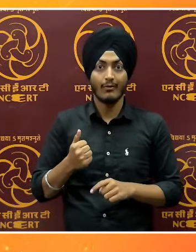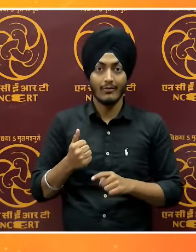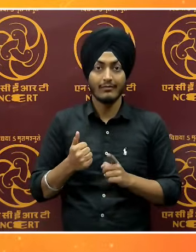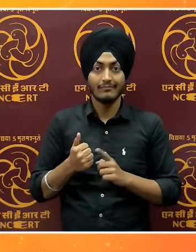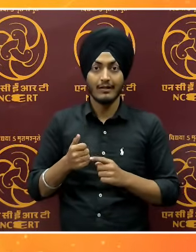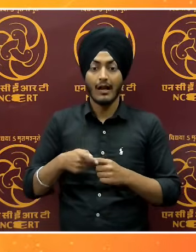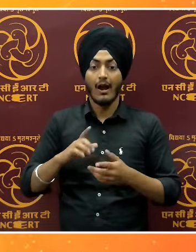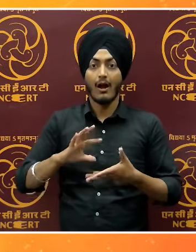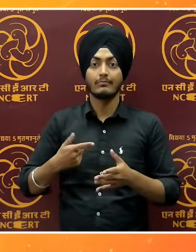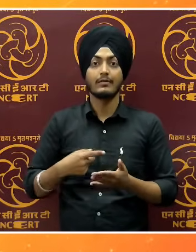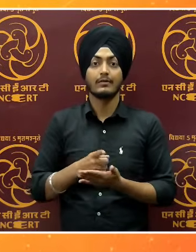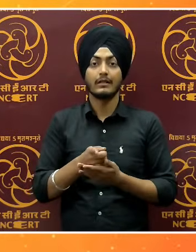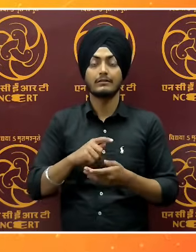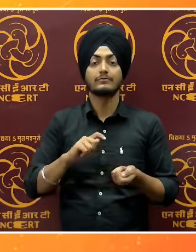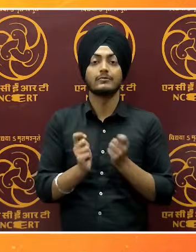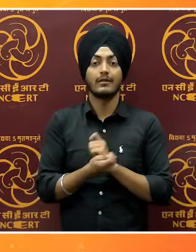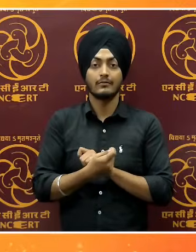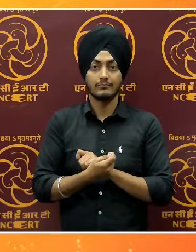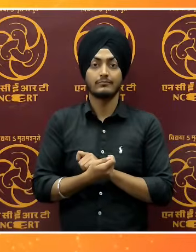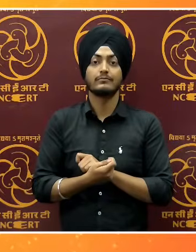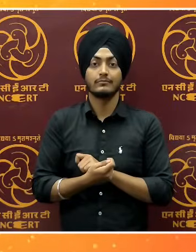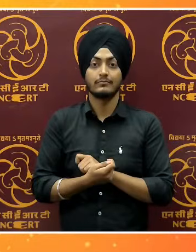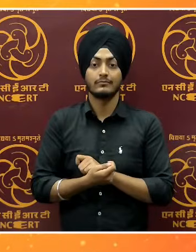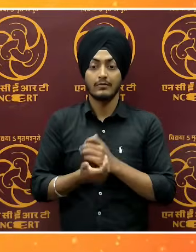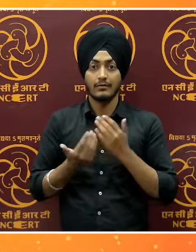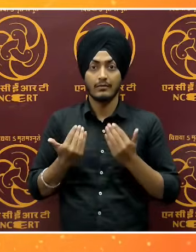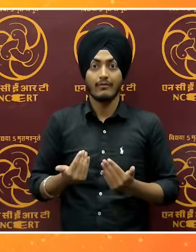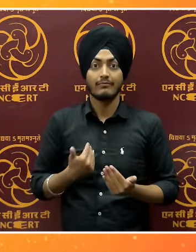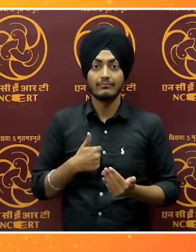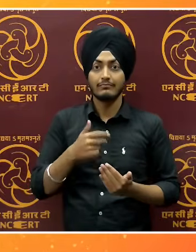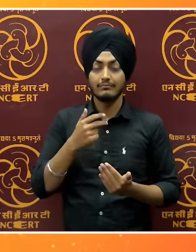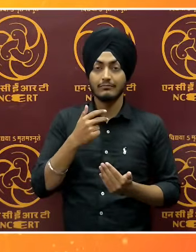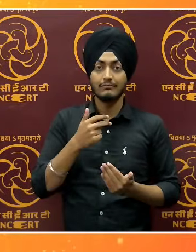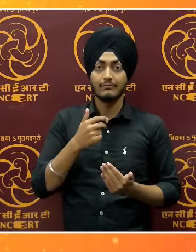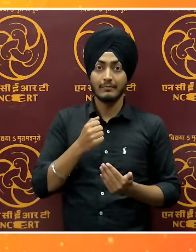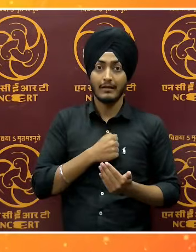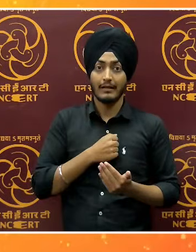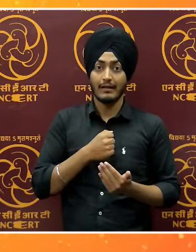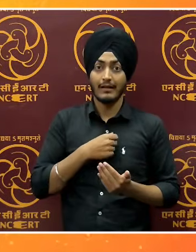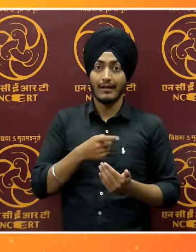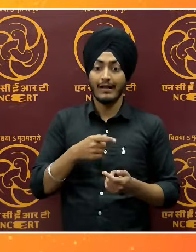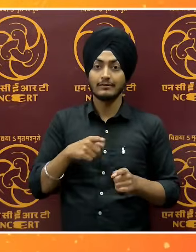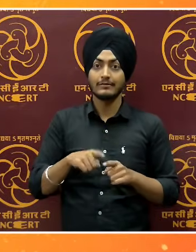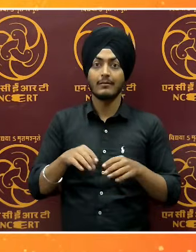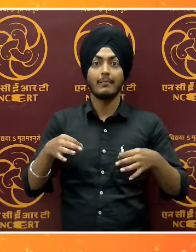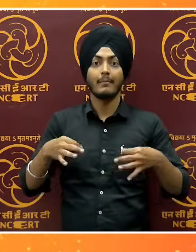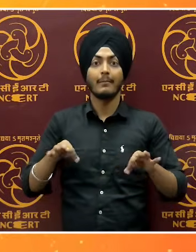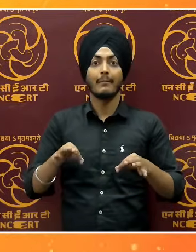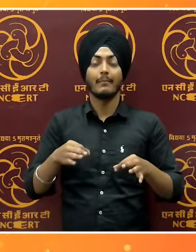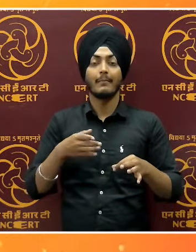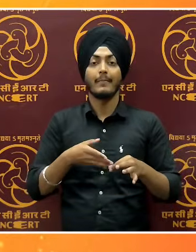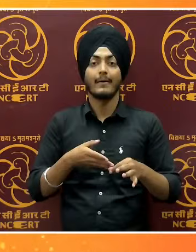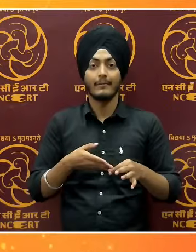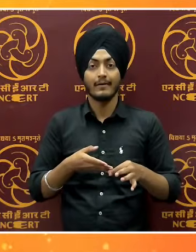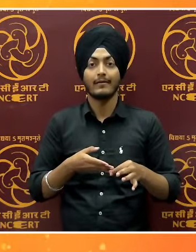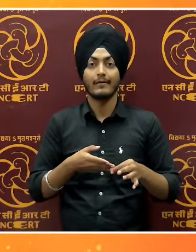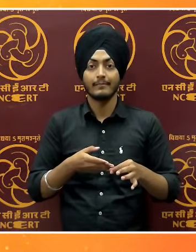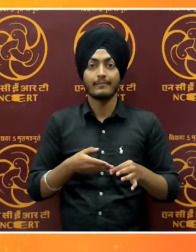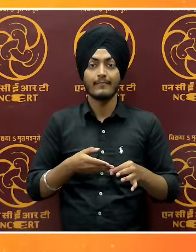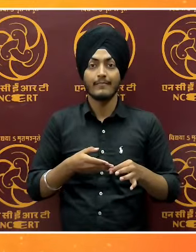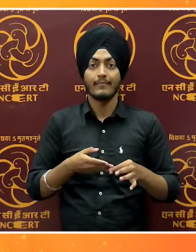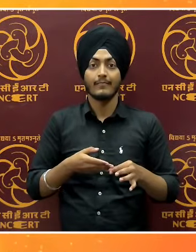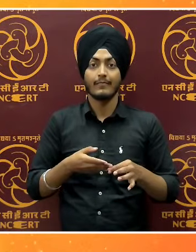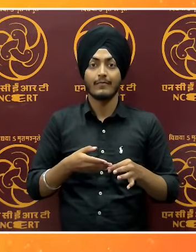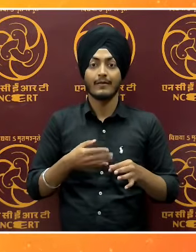also changed. So now it is outward to the plane of paper. Then again when I rotate